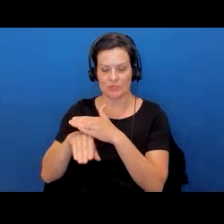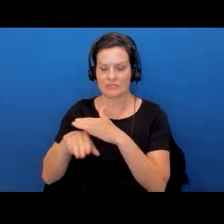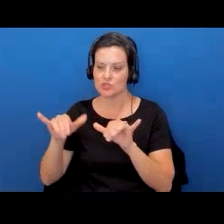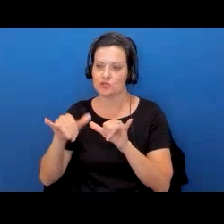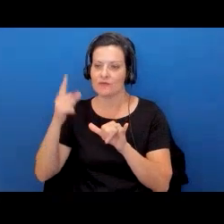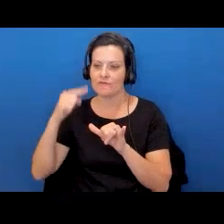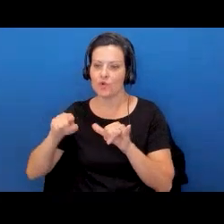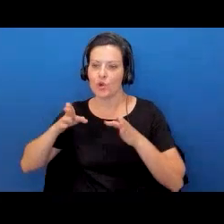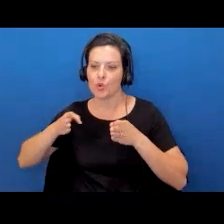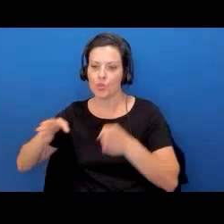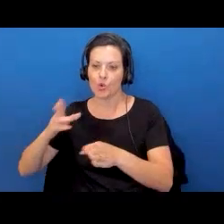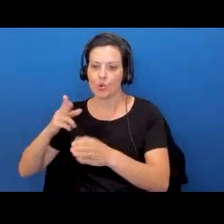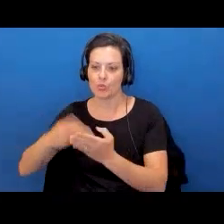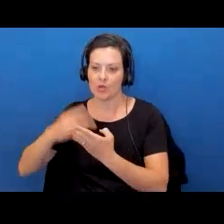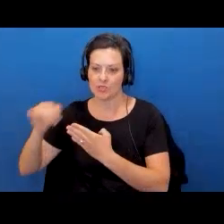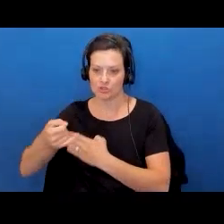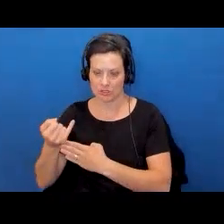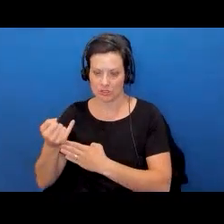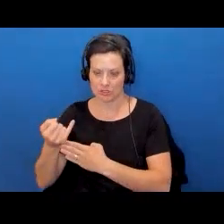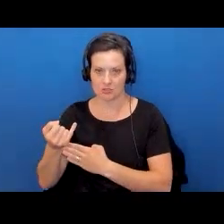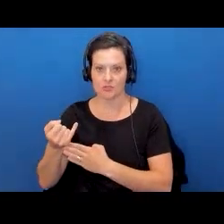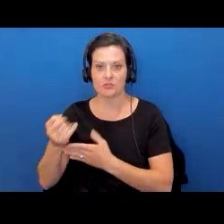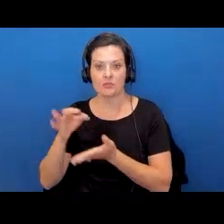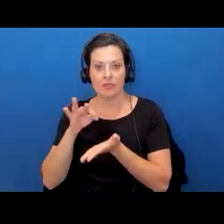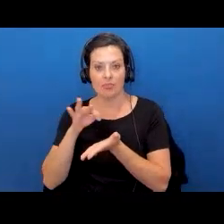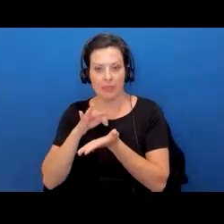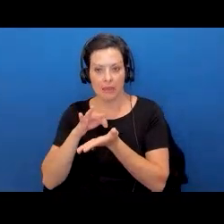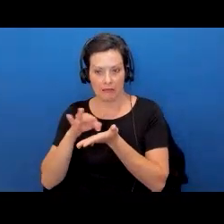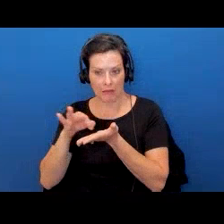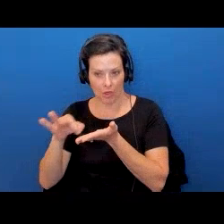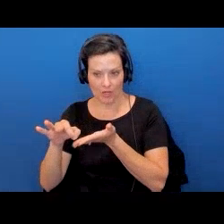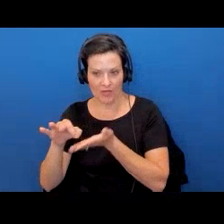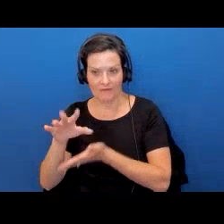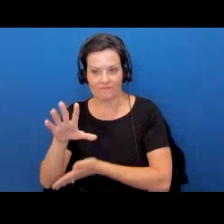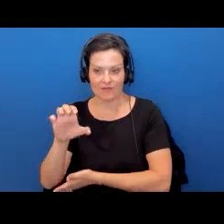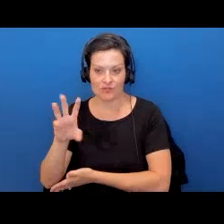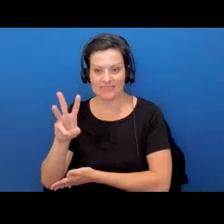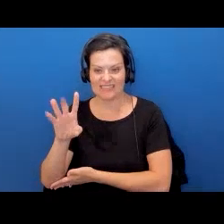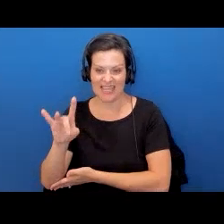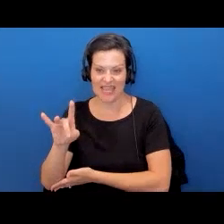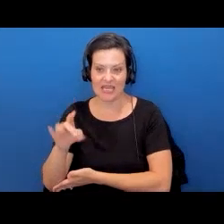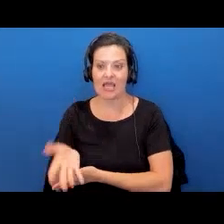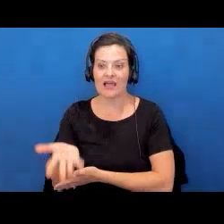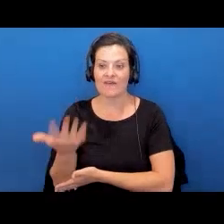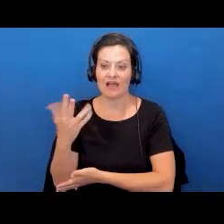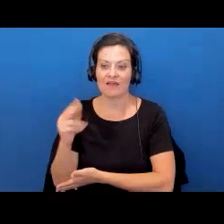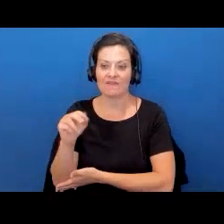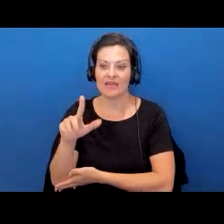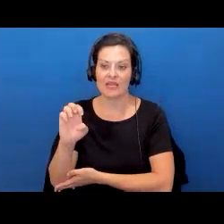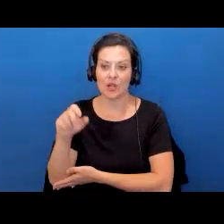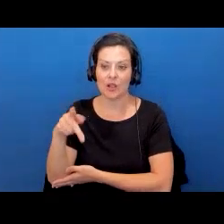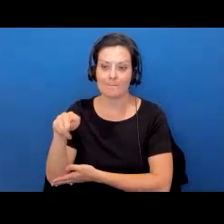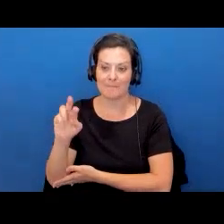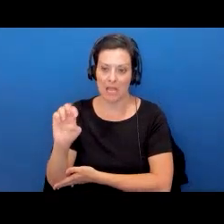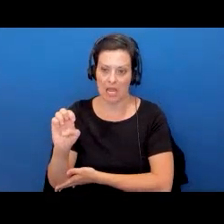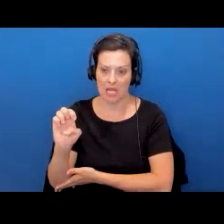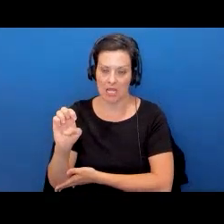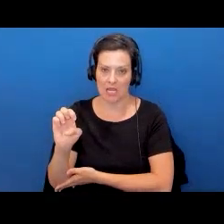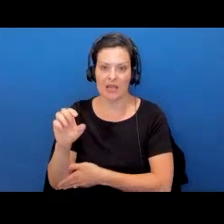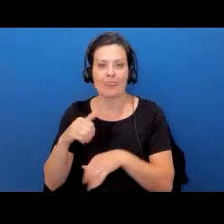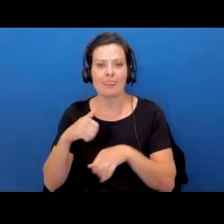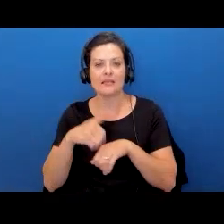project. And so they counted a bunch, 568 5-needle pine, and of those, they sent